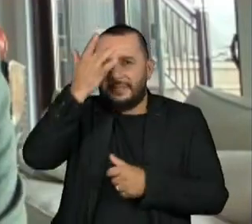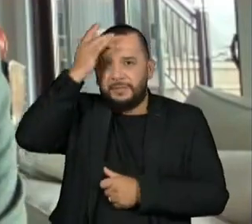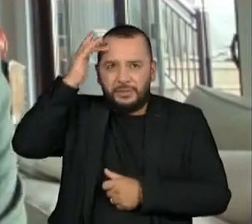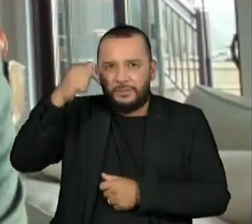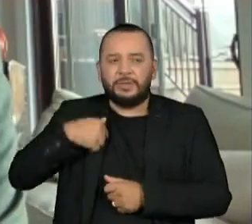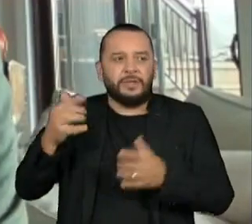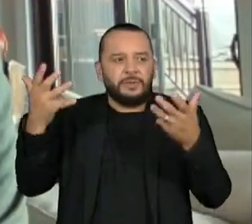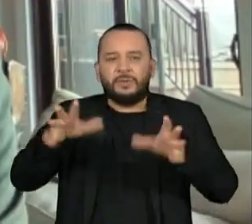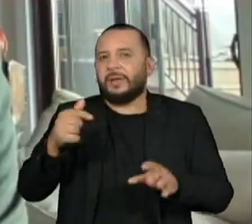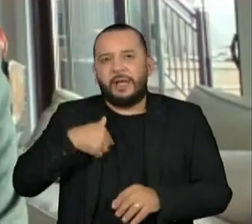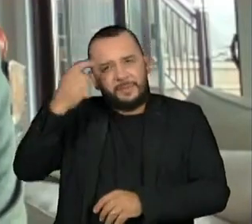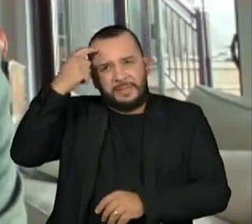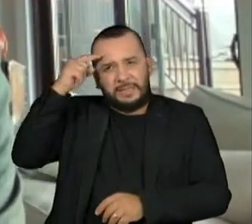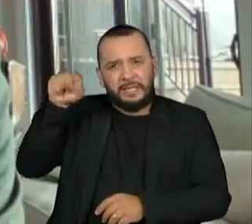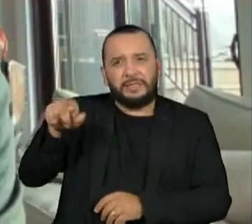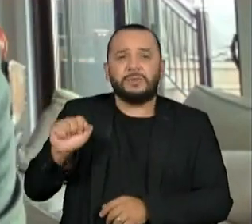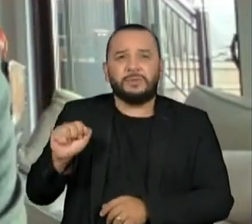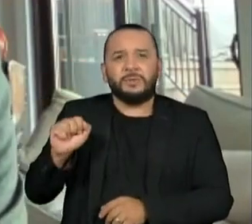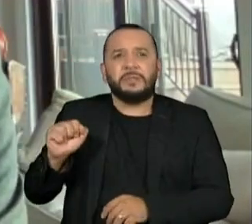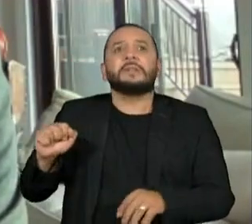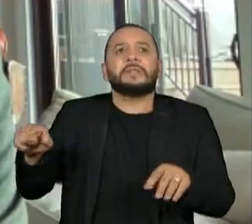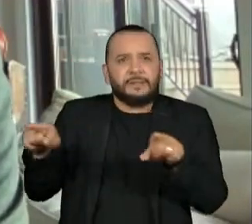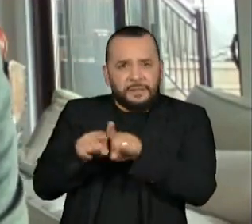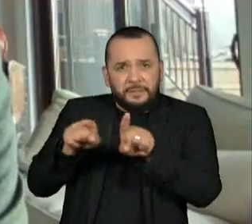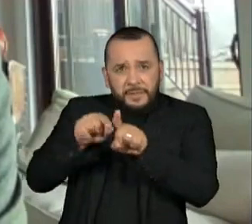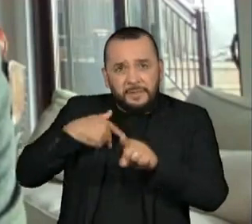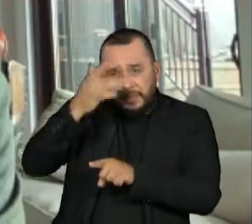that, including people close to Donald Trump.